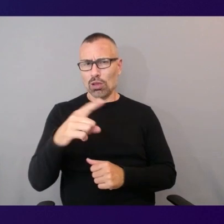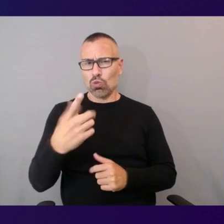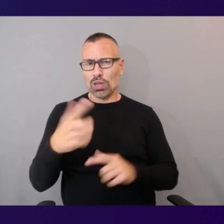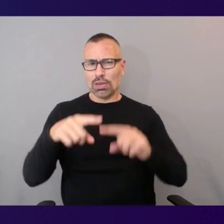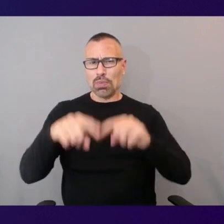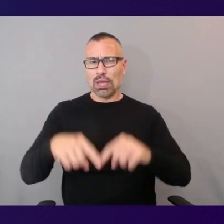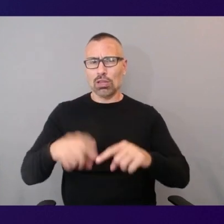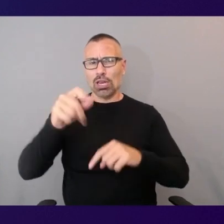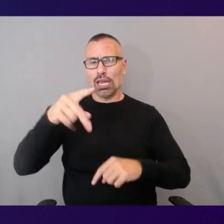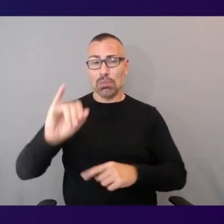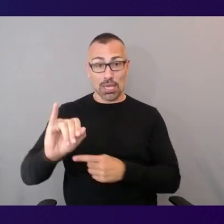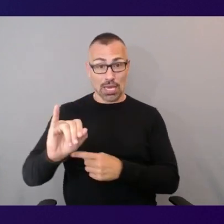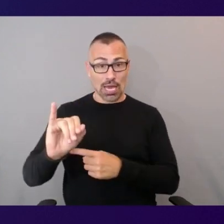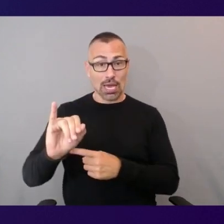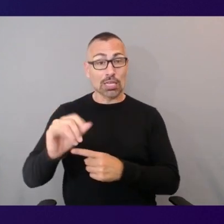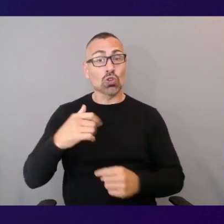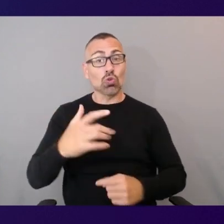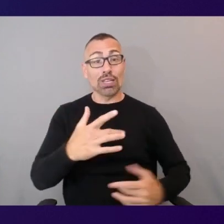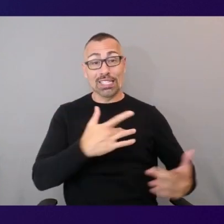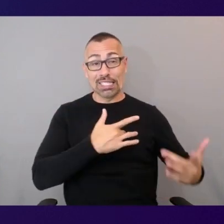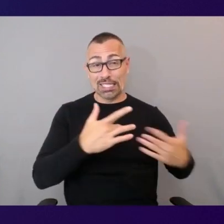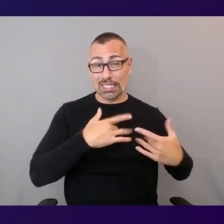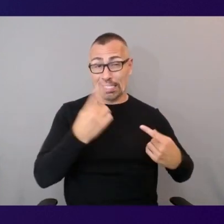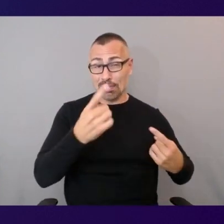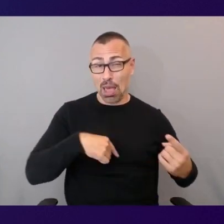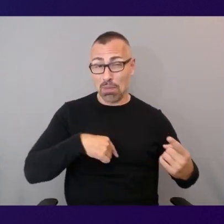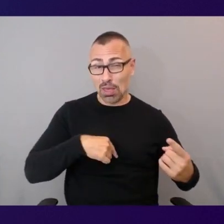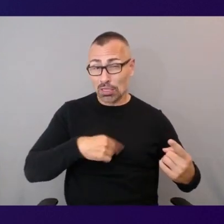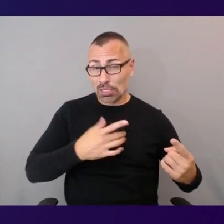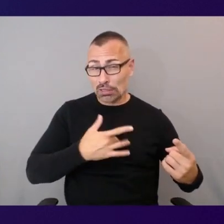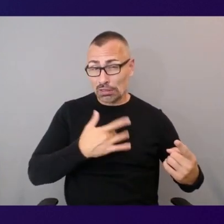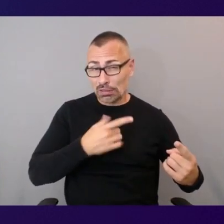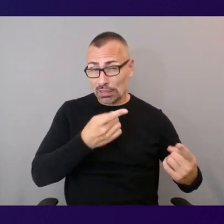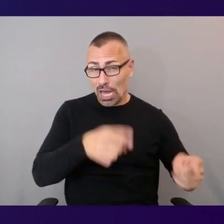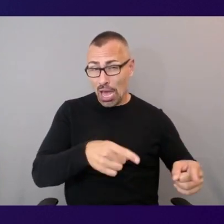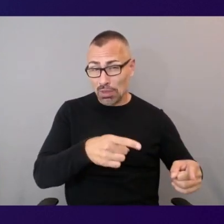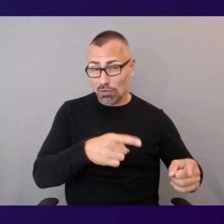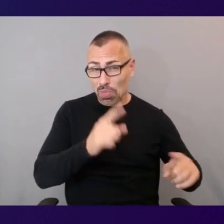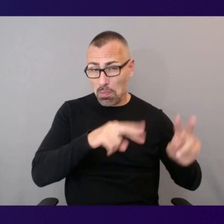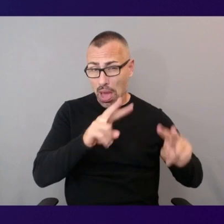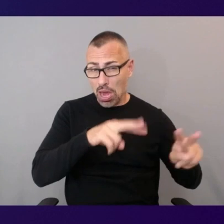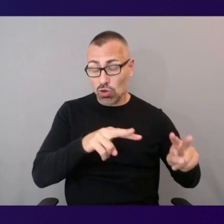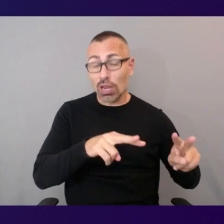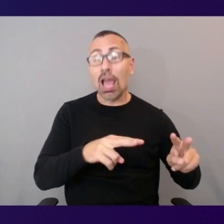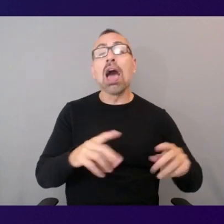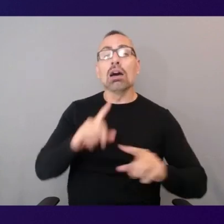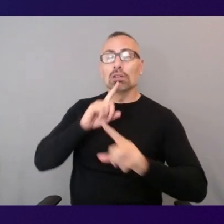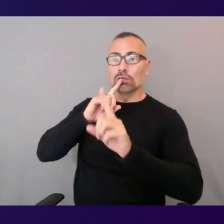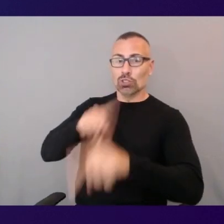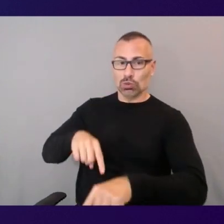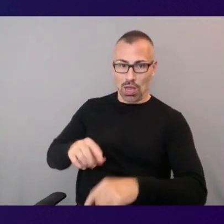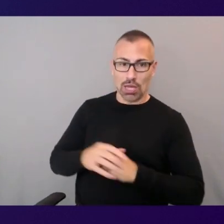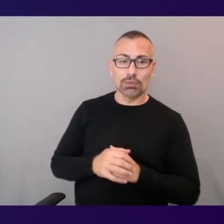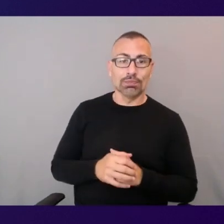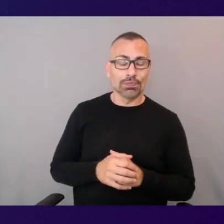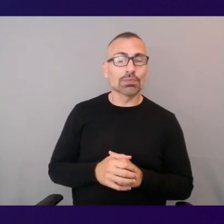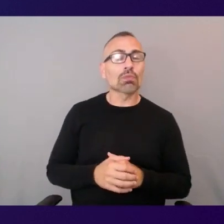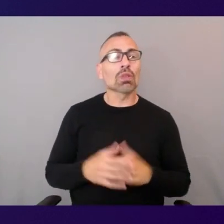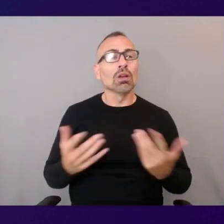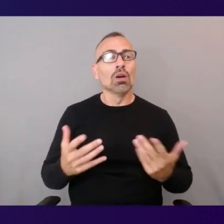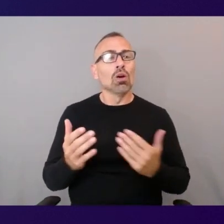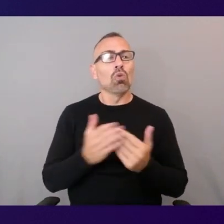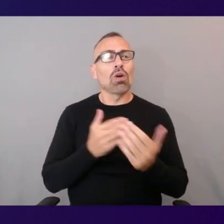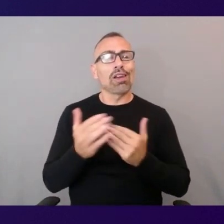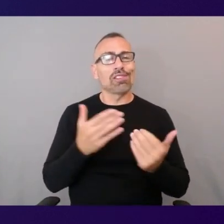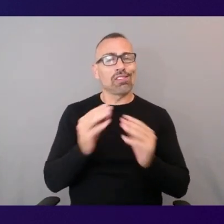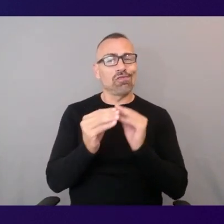kind of the language that I like using for that. Right, we sense it from the monitoring tools, respond to it by whatever the fixes for